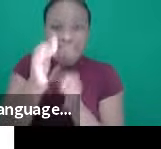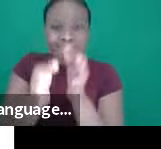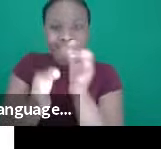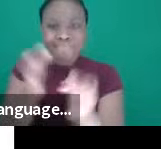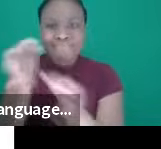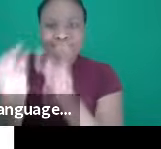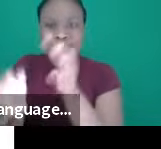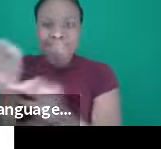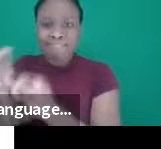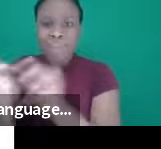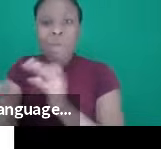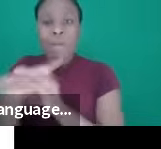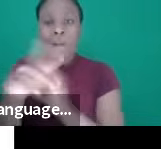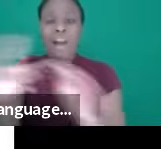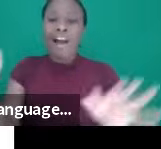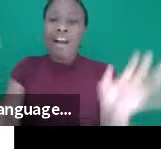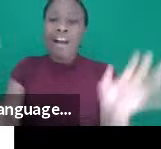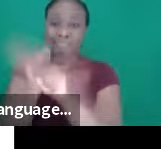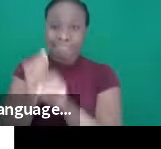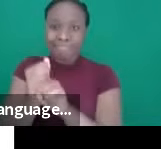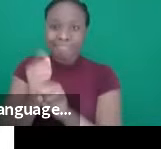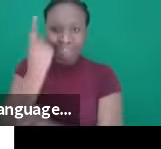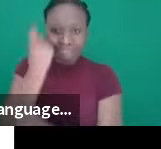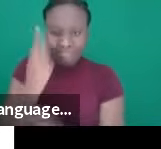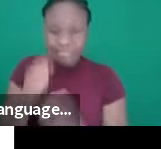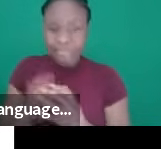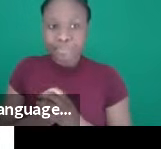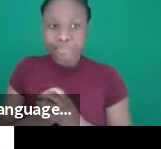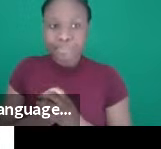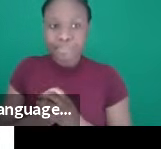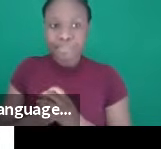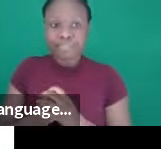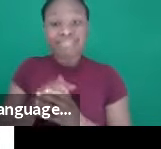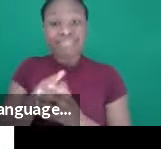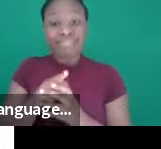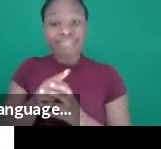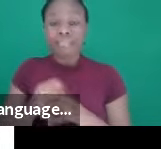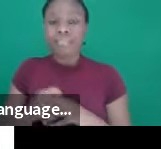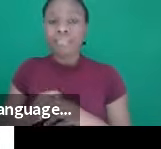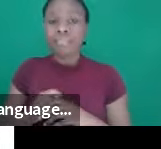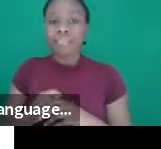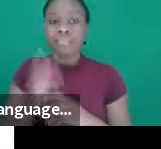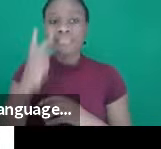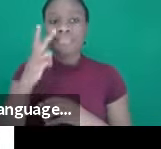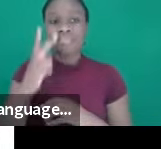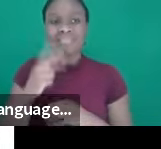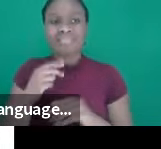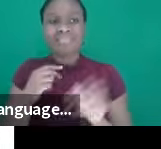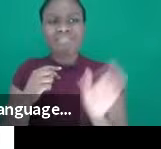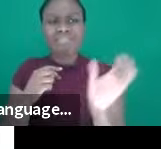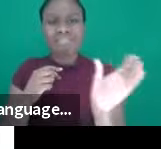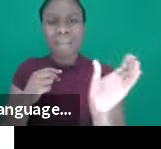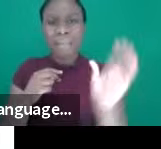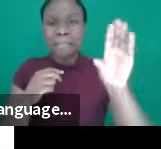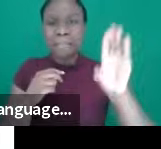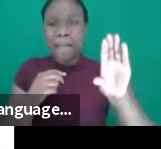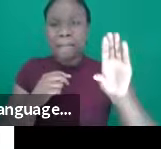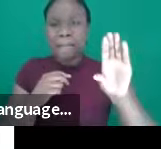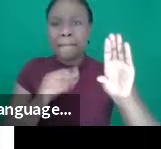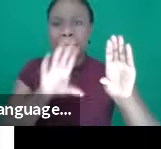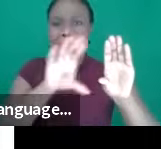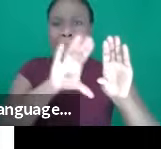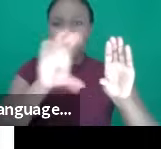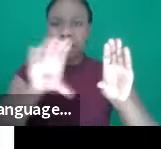Our solution to our analysis is reading from left to right on your screen. We've covered the entire value chain, starting